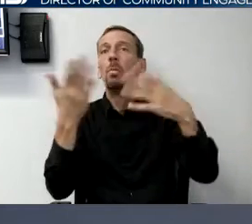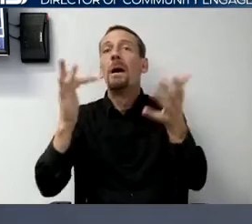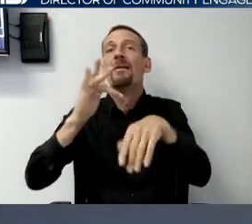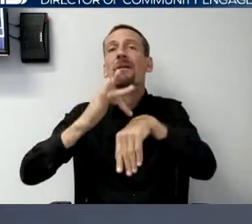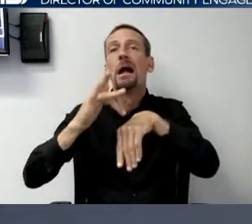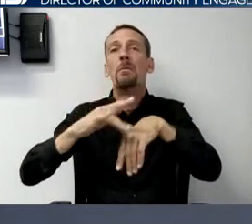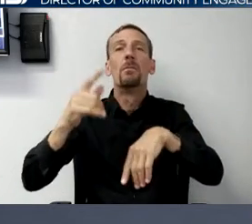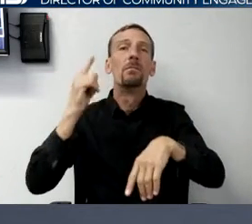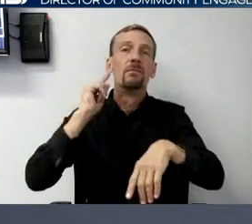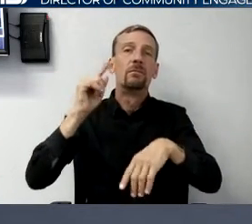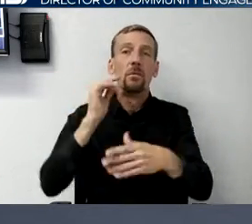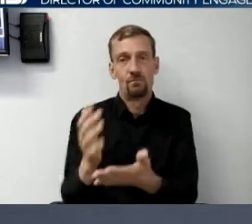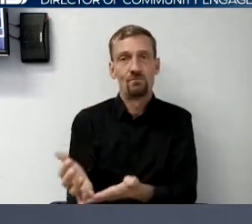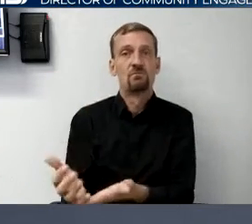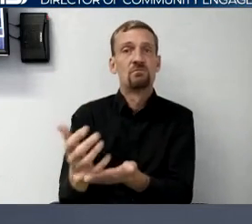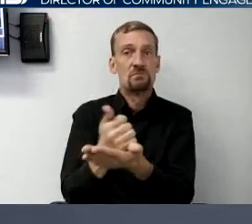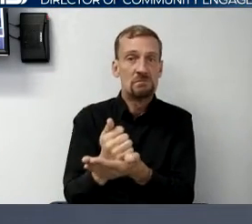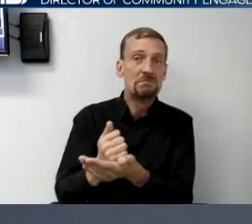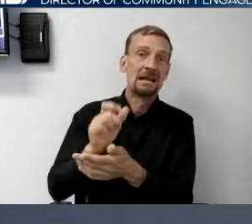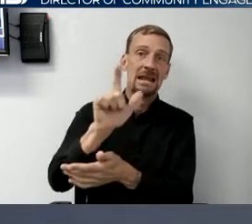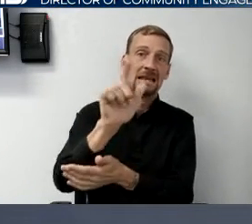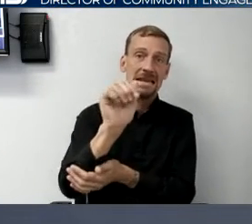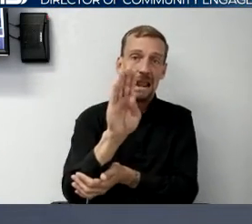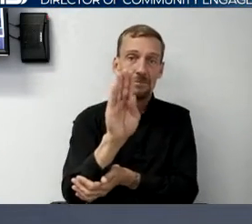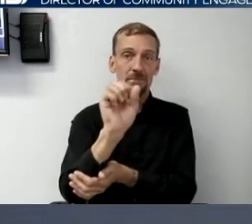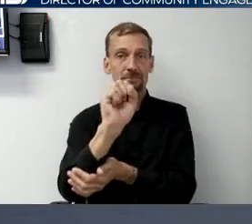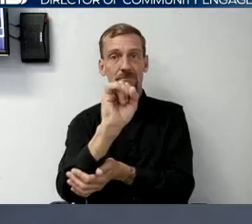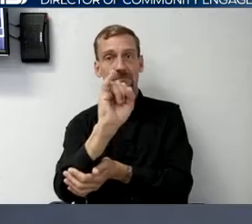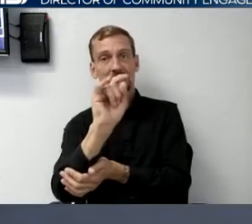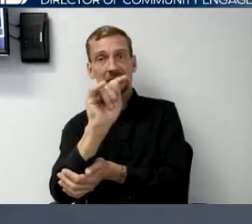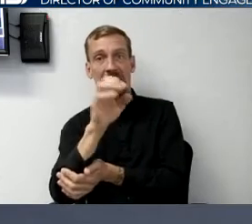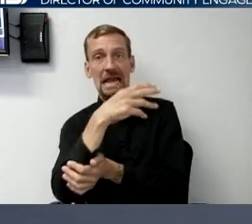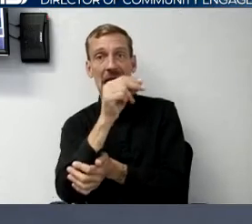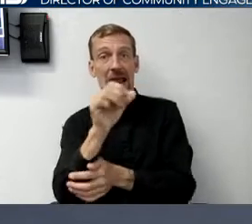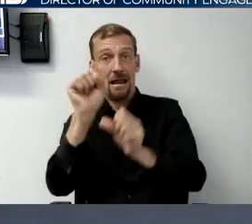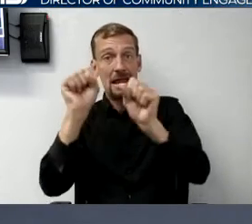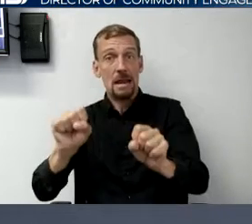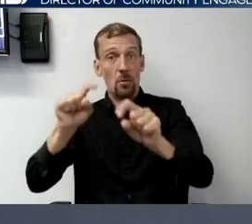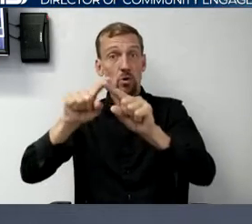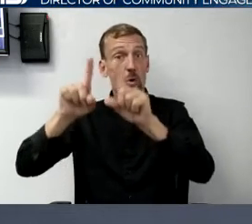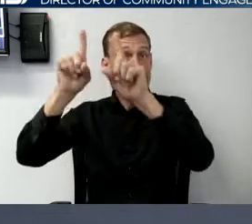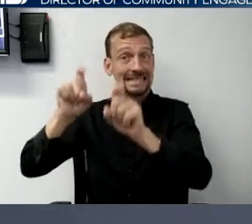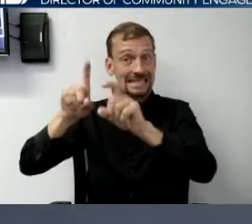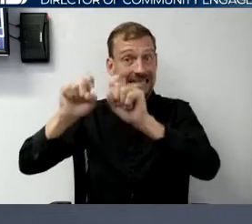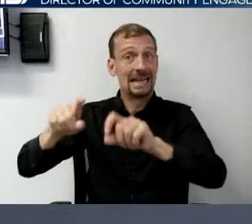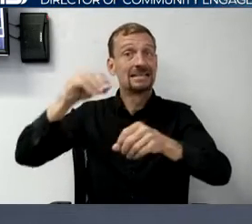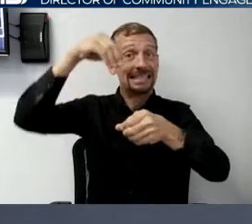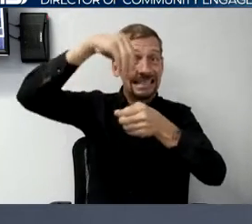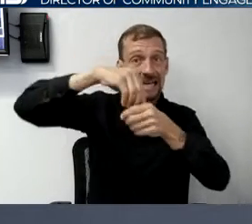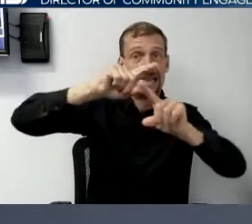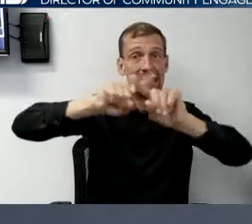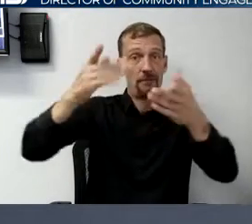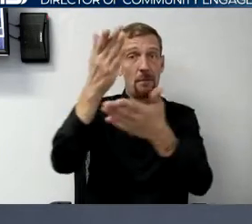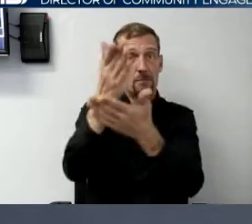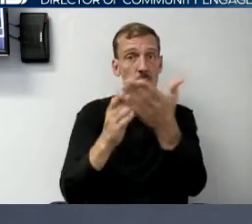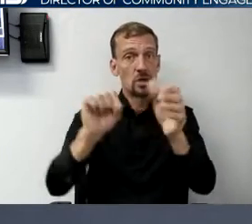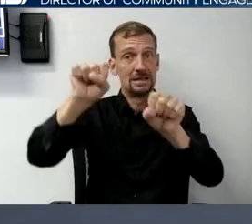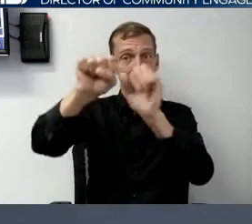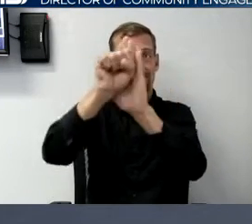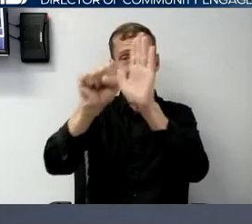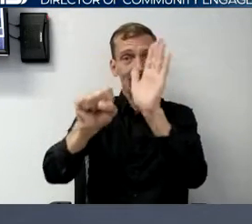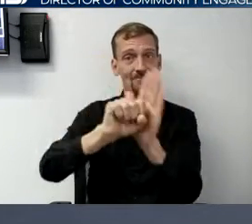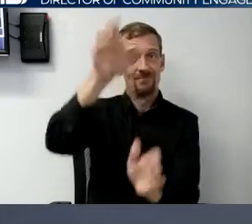availability of specimen collection sites and the testing capability in different areas of the state. So I think that's